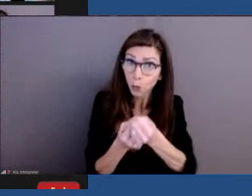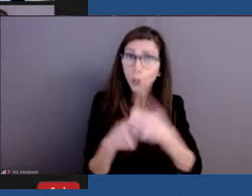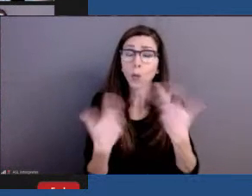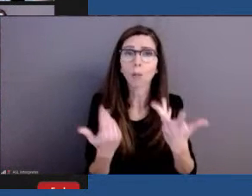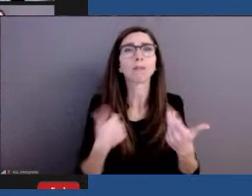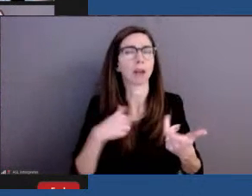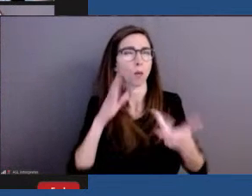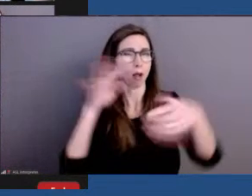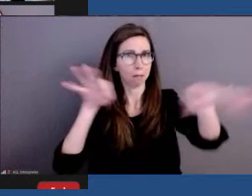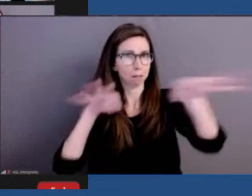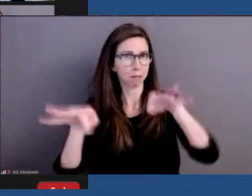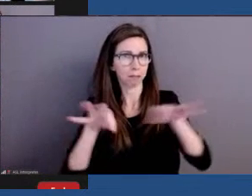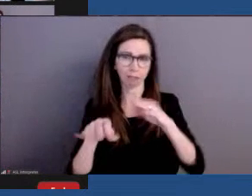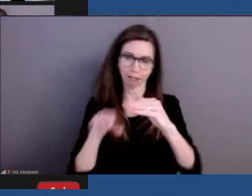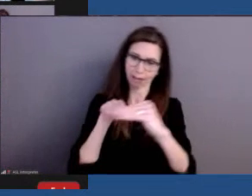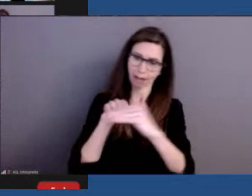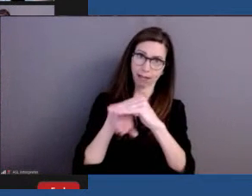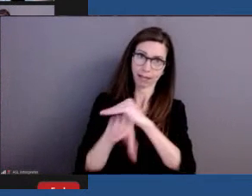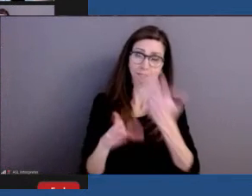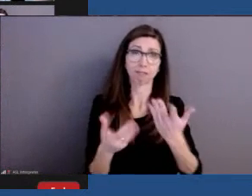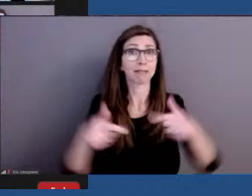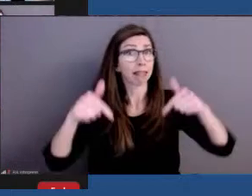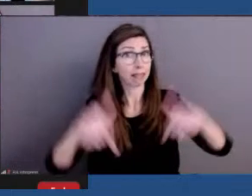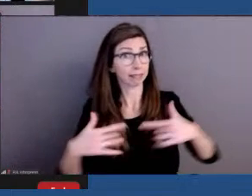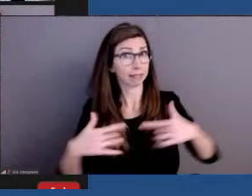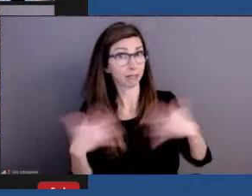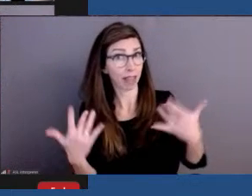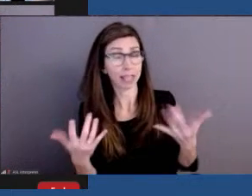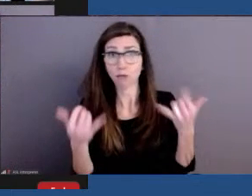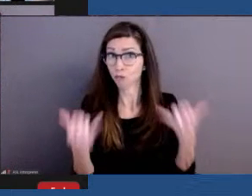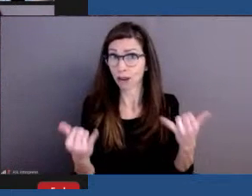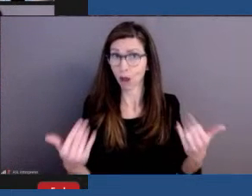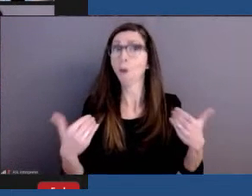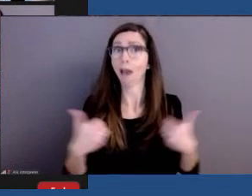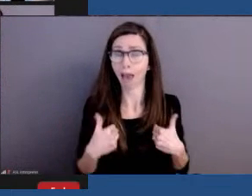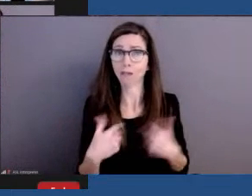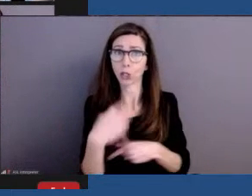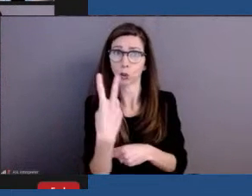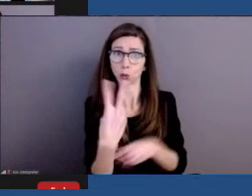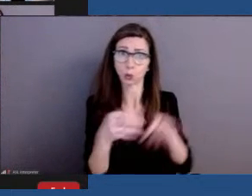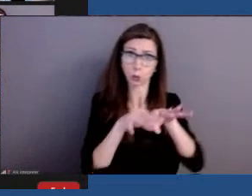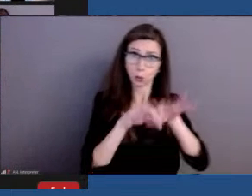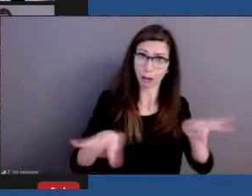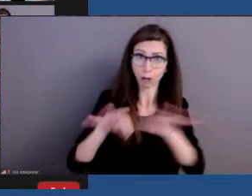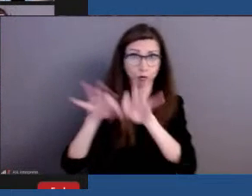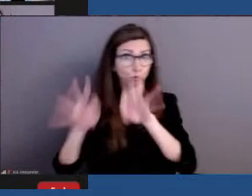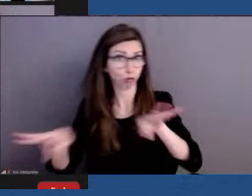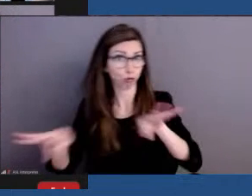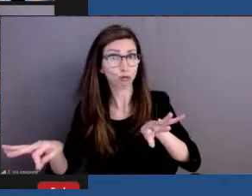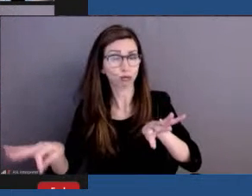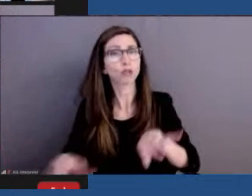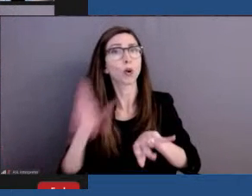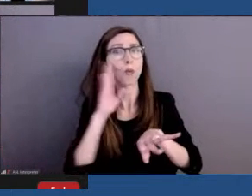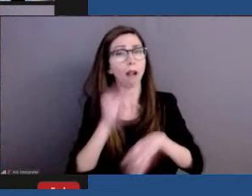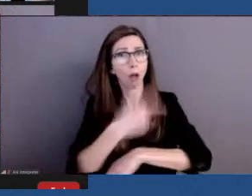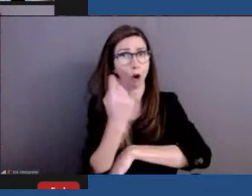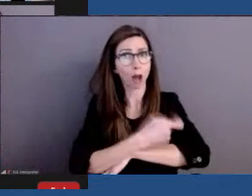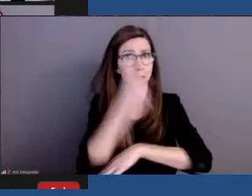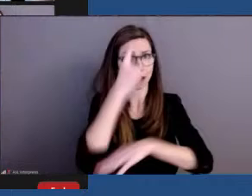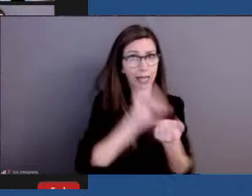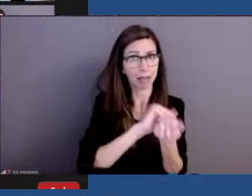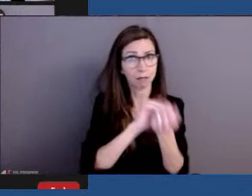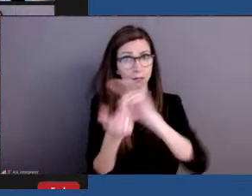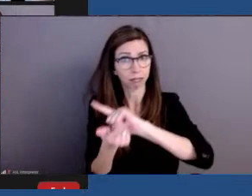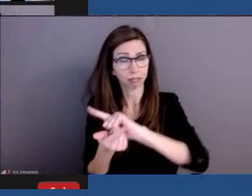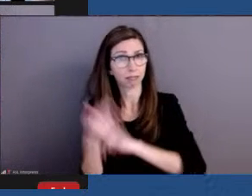need. The event will be simultaneously translated into French. Alors, pour suivre en français, vous pouvez